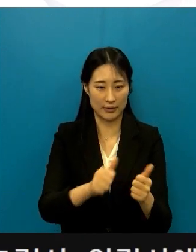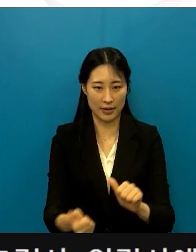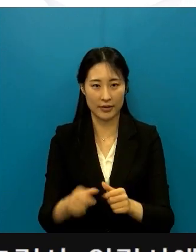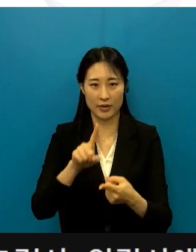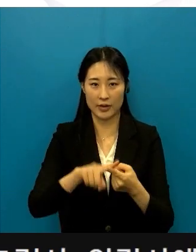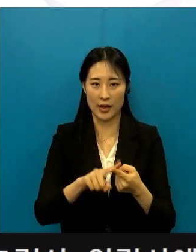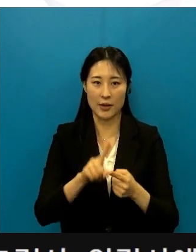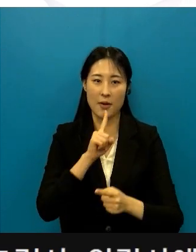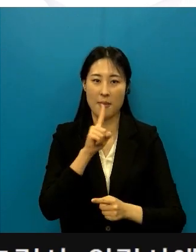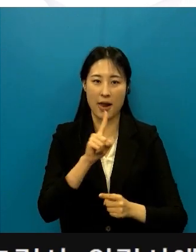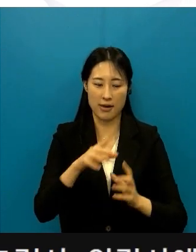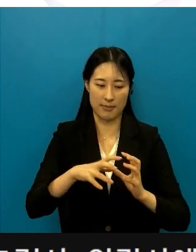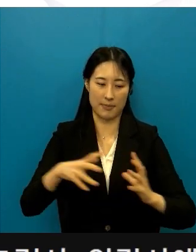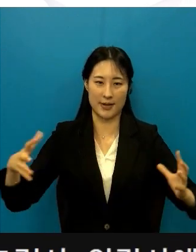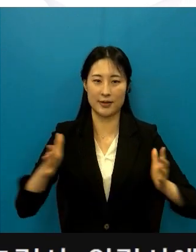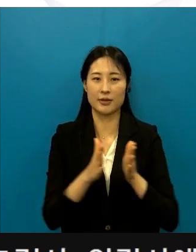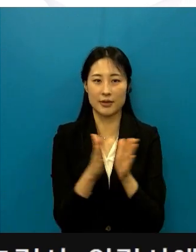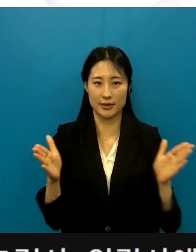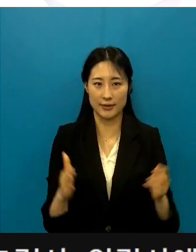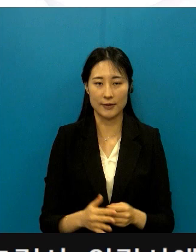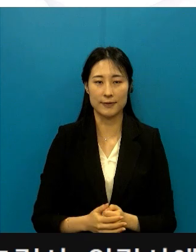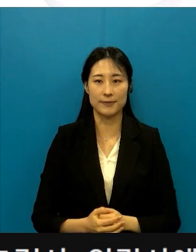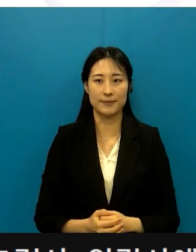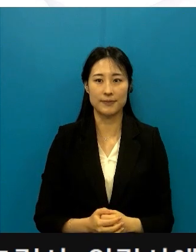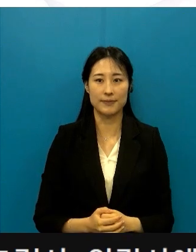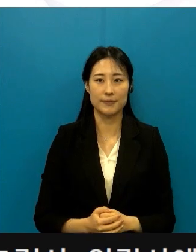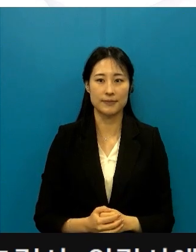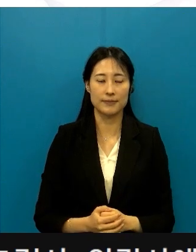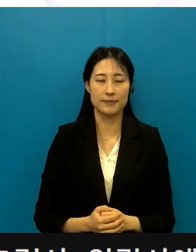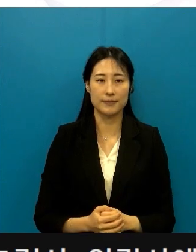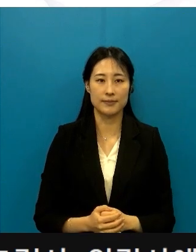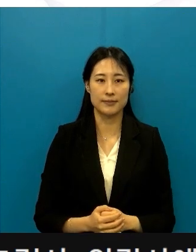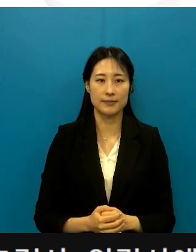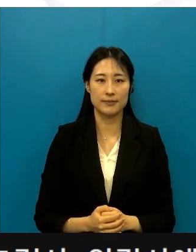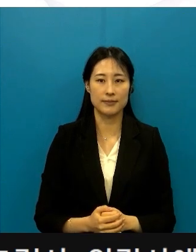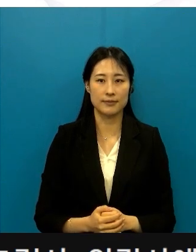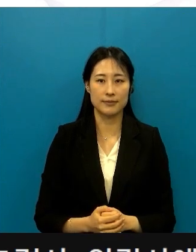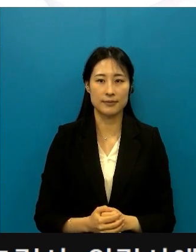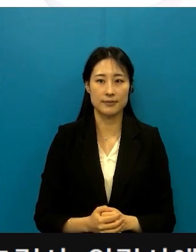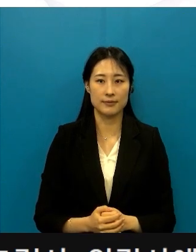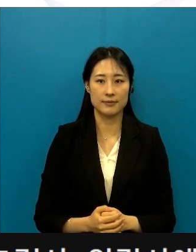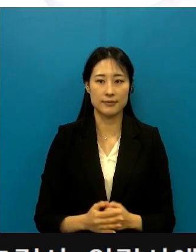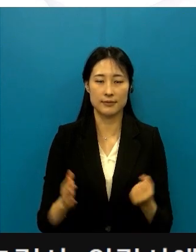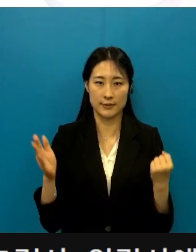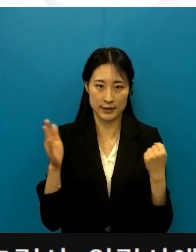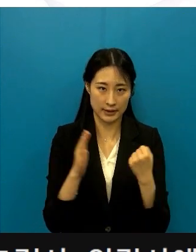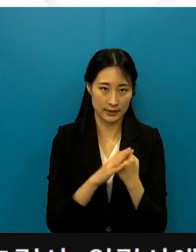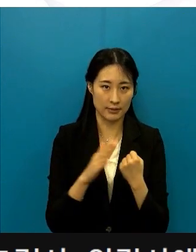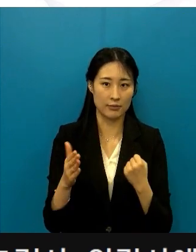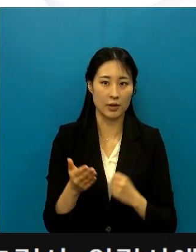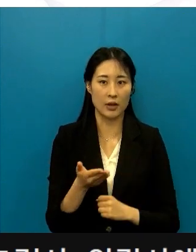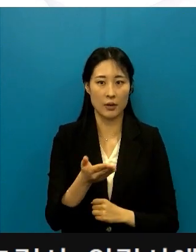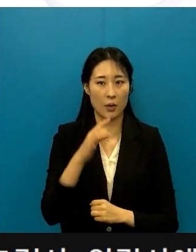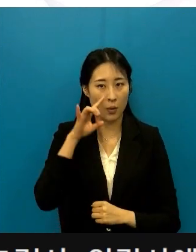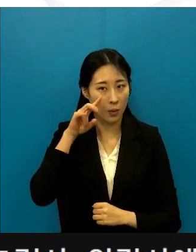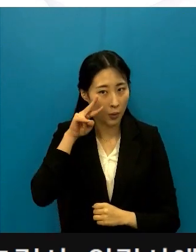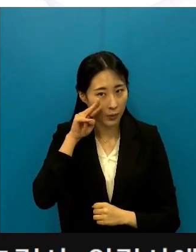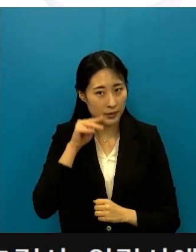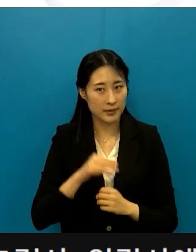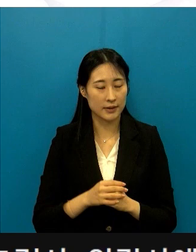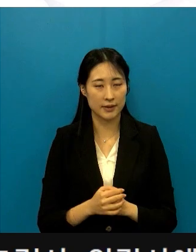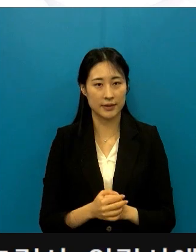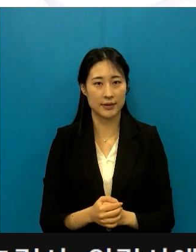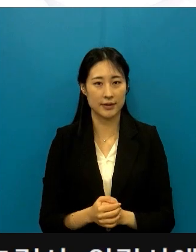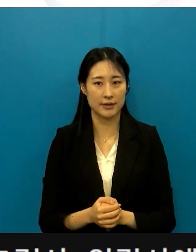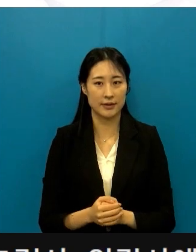influence of Nazi experience of euthanasia in two